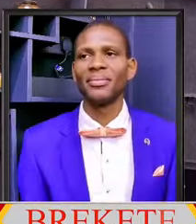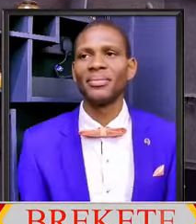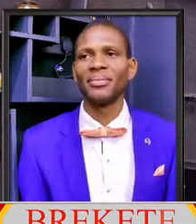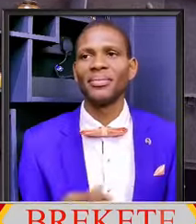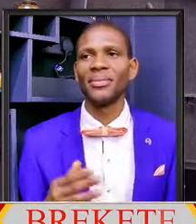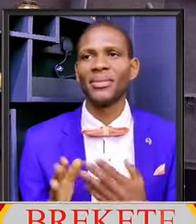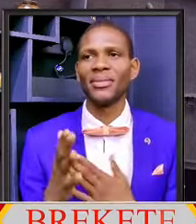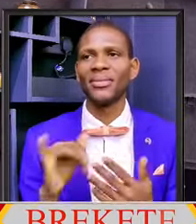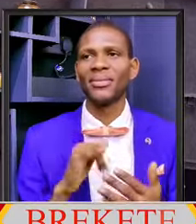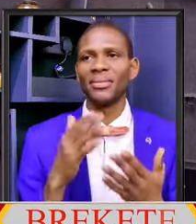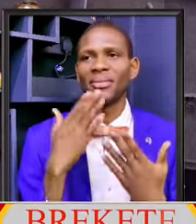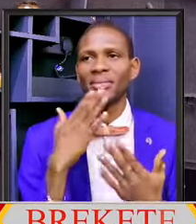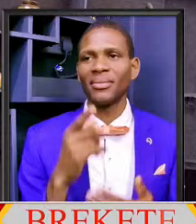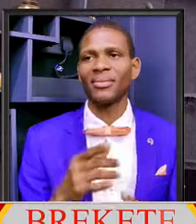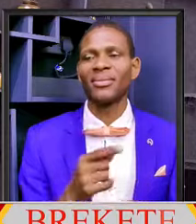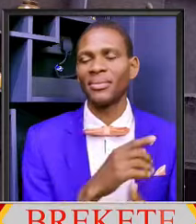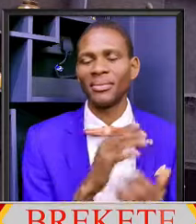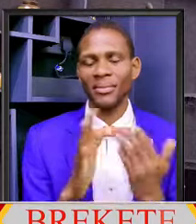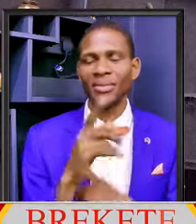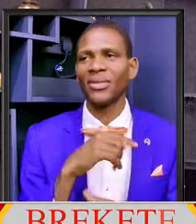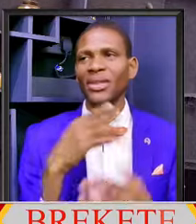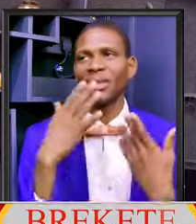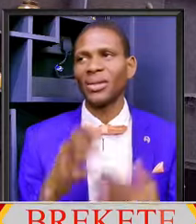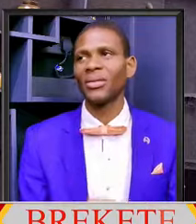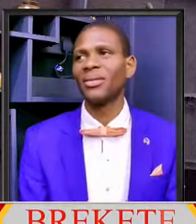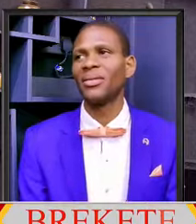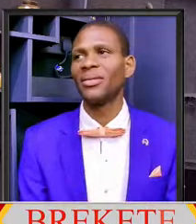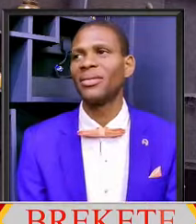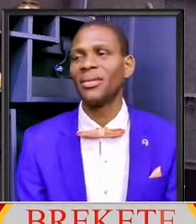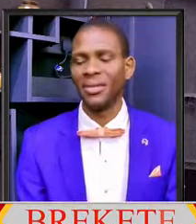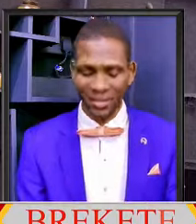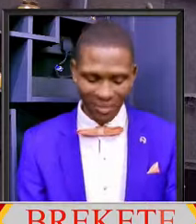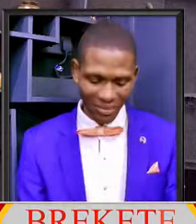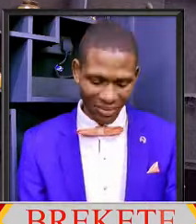God, I thank you. God, we thank you.